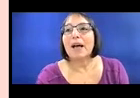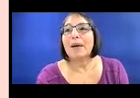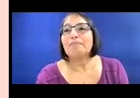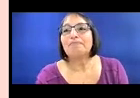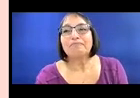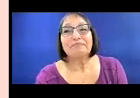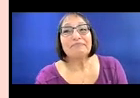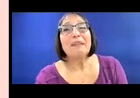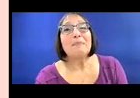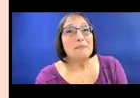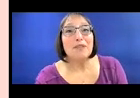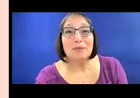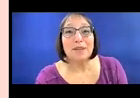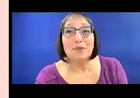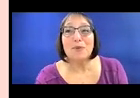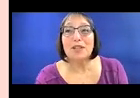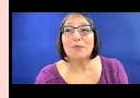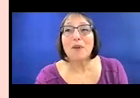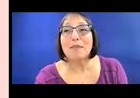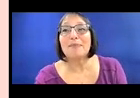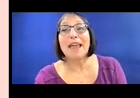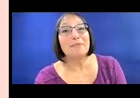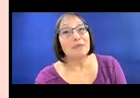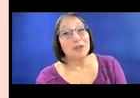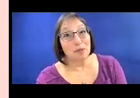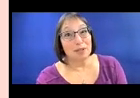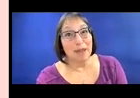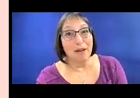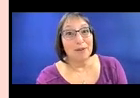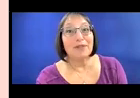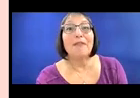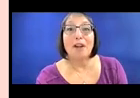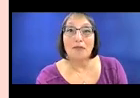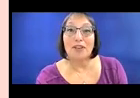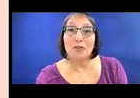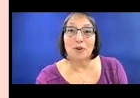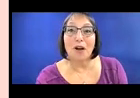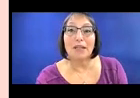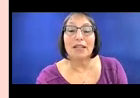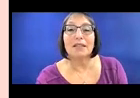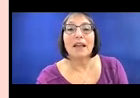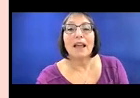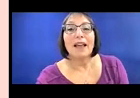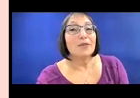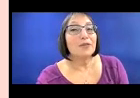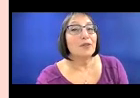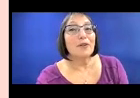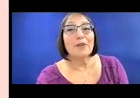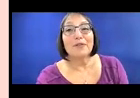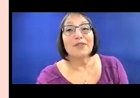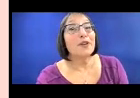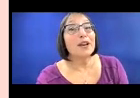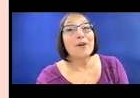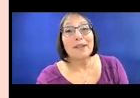maybe if there's some tips you want to swipe and maybe share with some pals and you're having a conversation with your colleagues, you're still